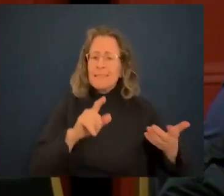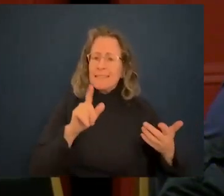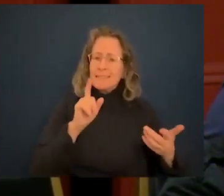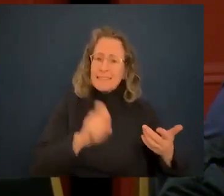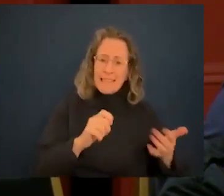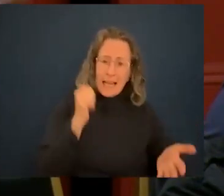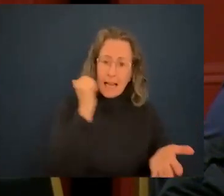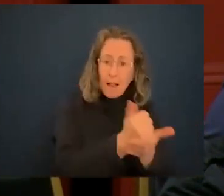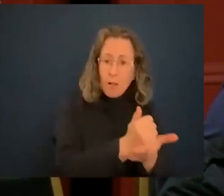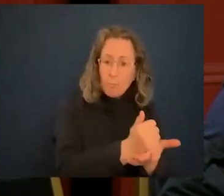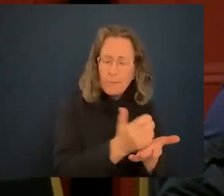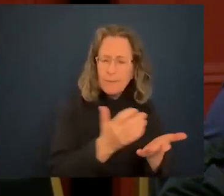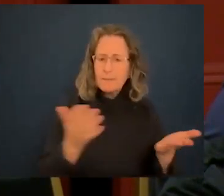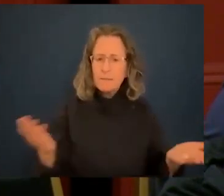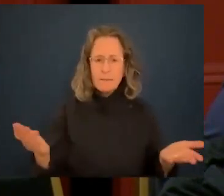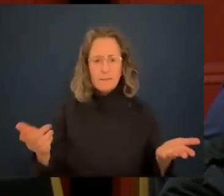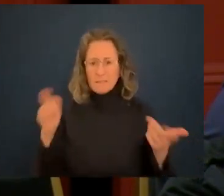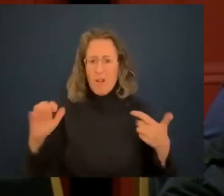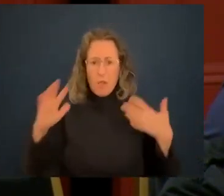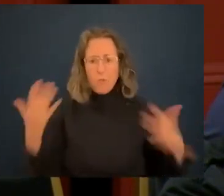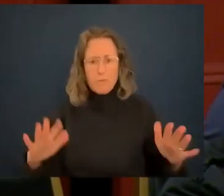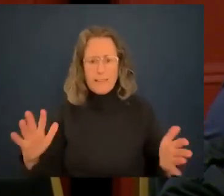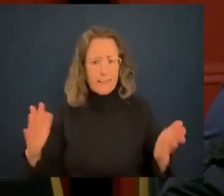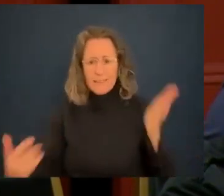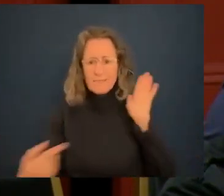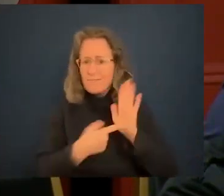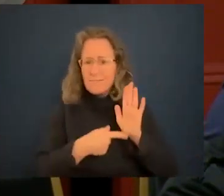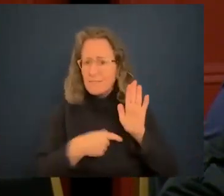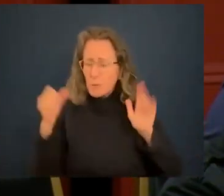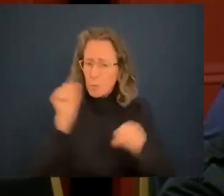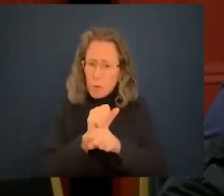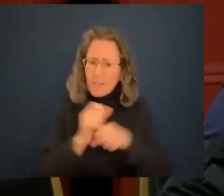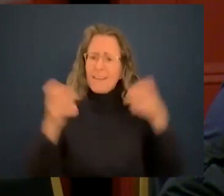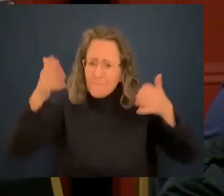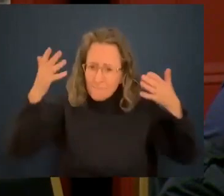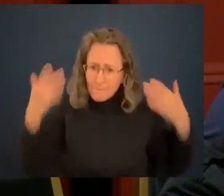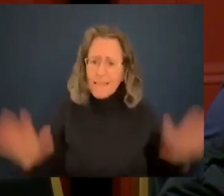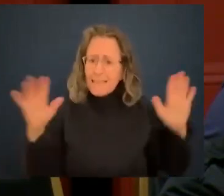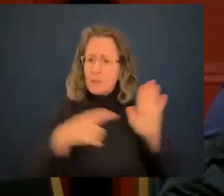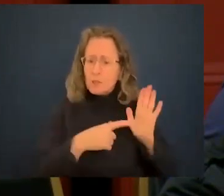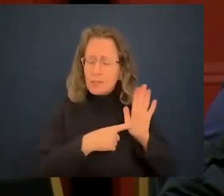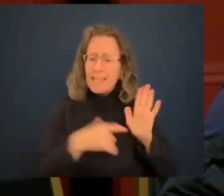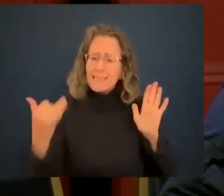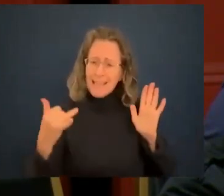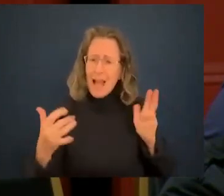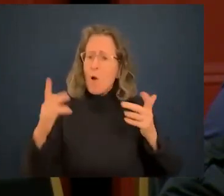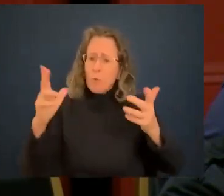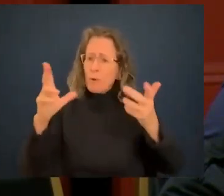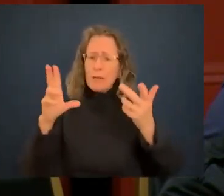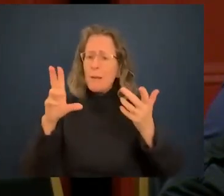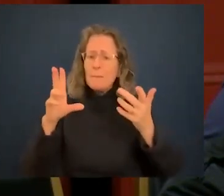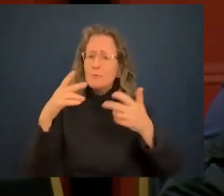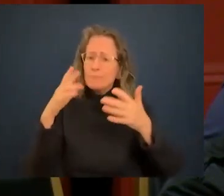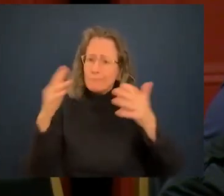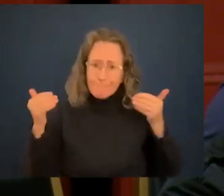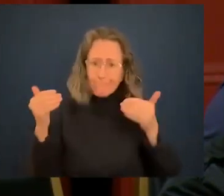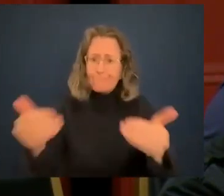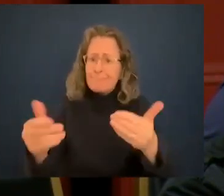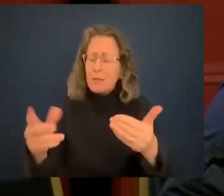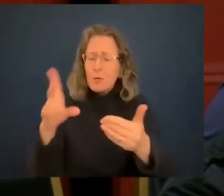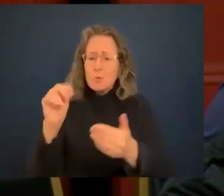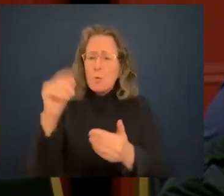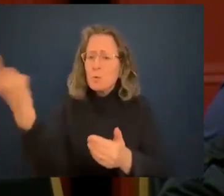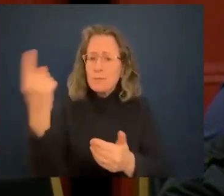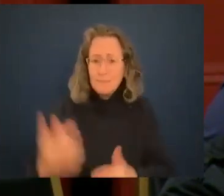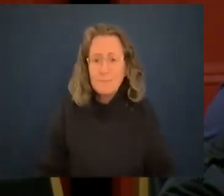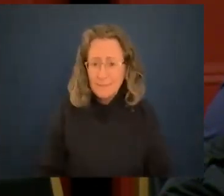I just want to name that piece that that's what we need to then do something with and the time and the expertise and the energy